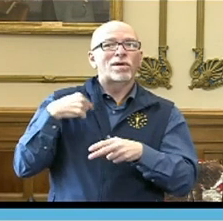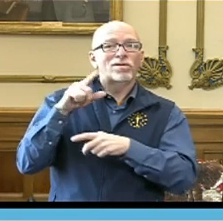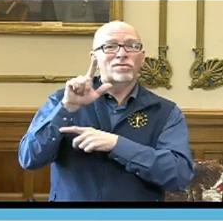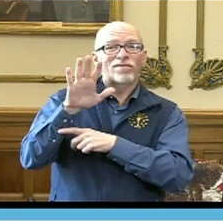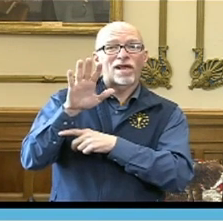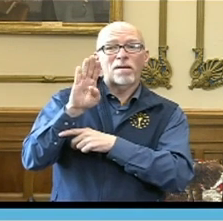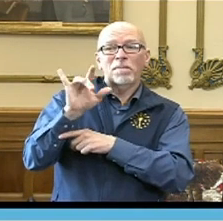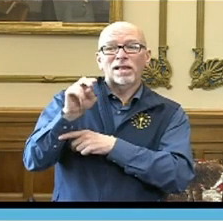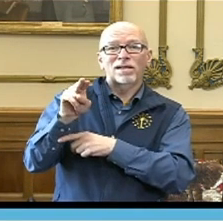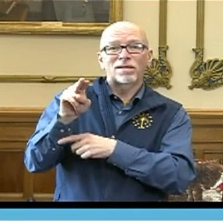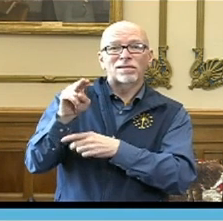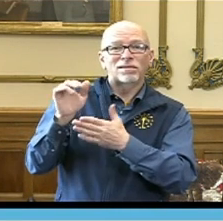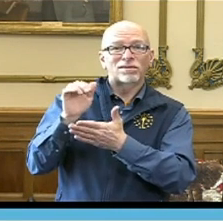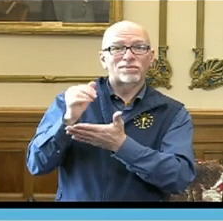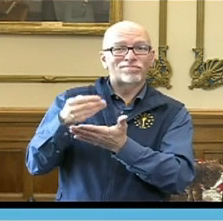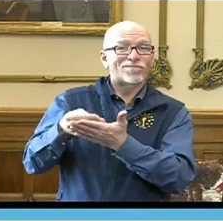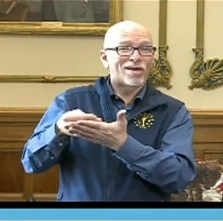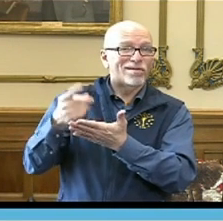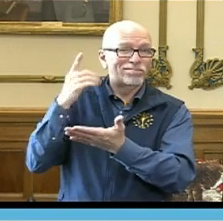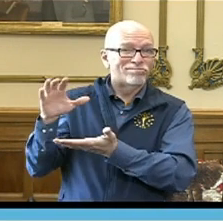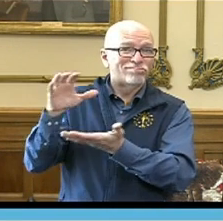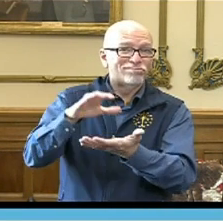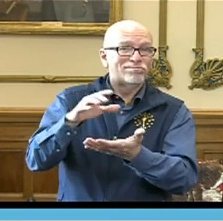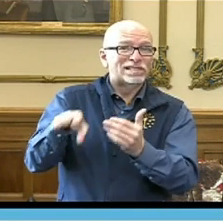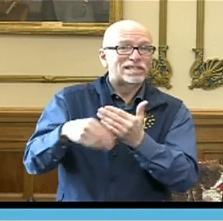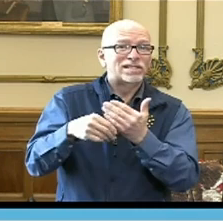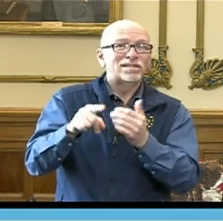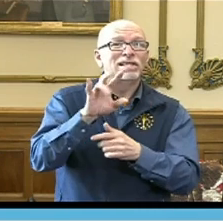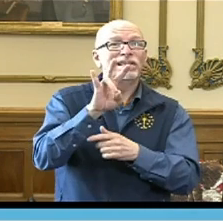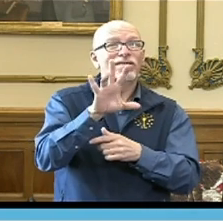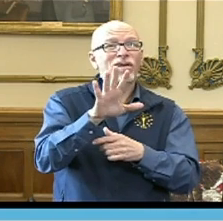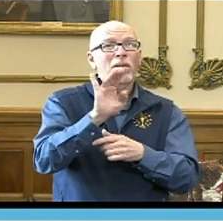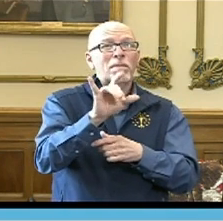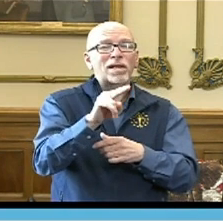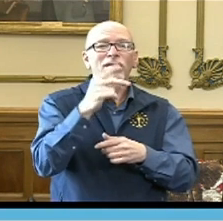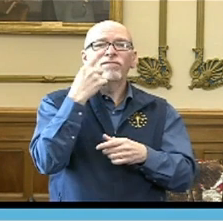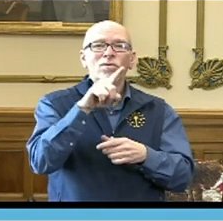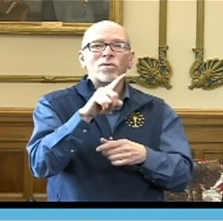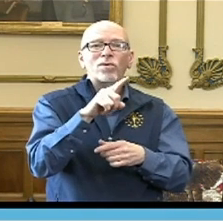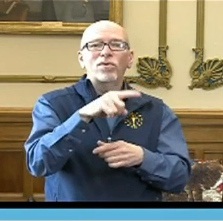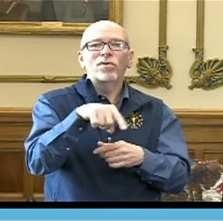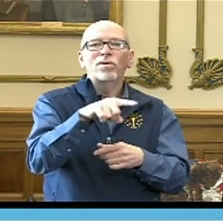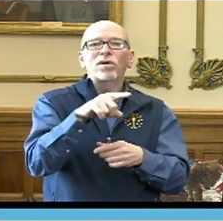for testing, additional $75 billion for